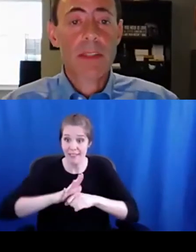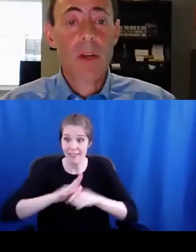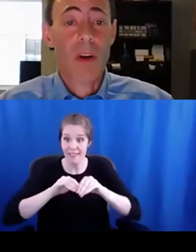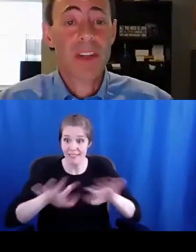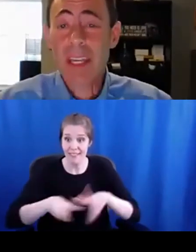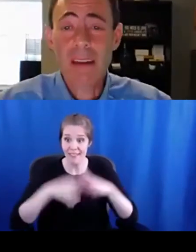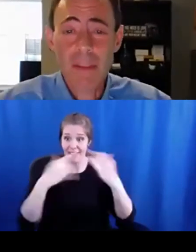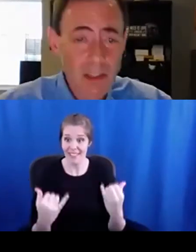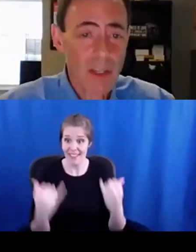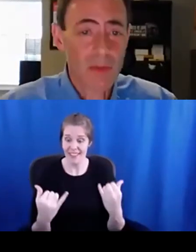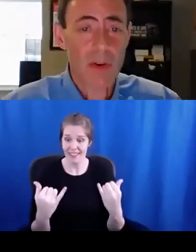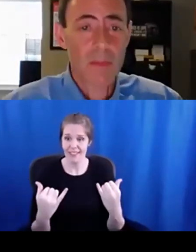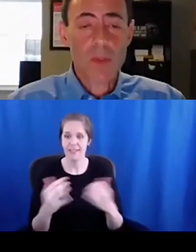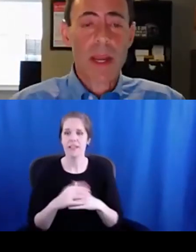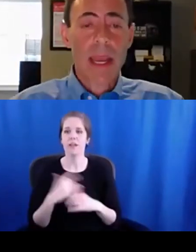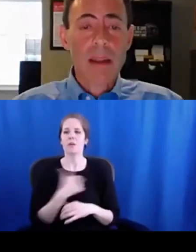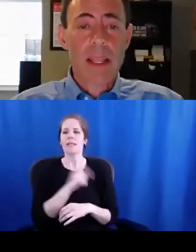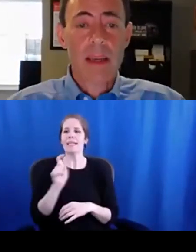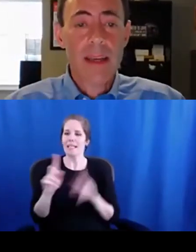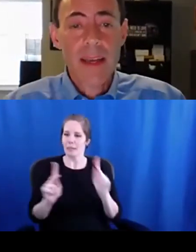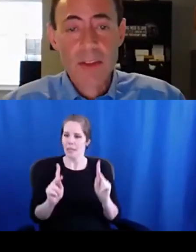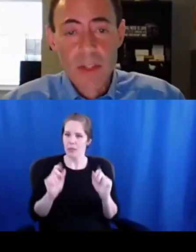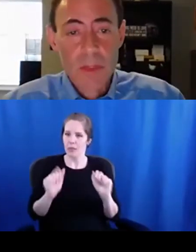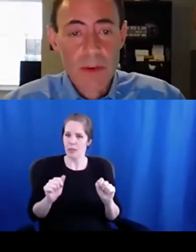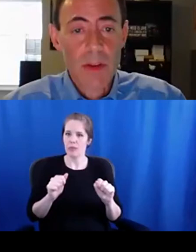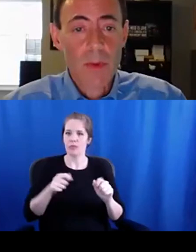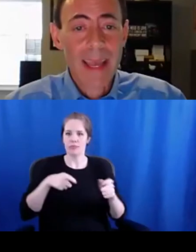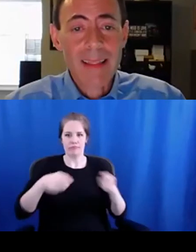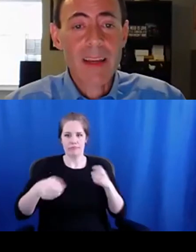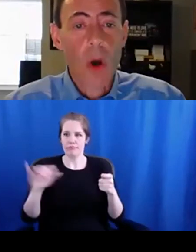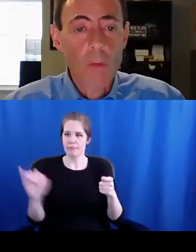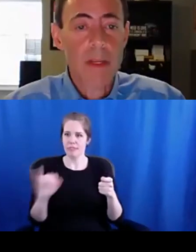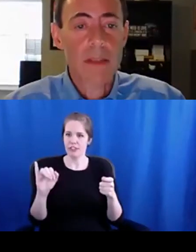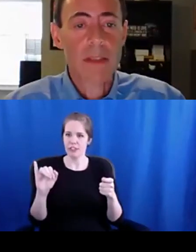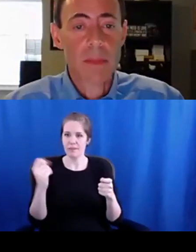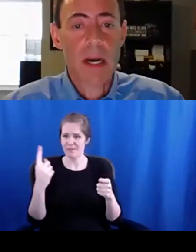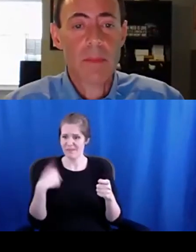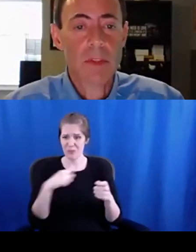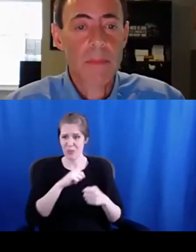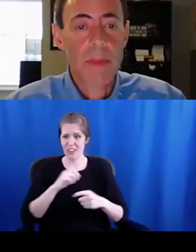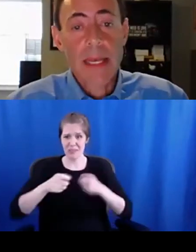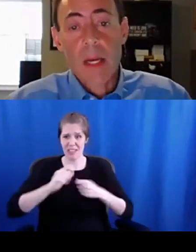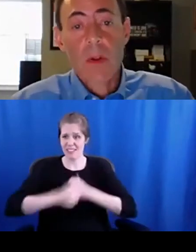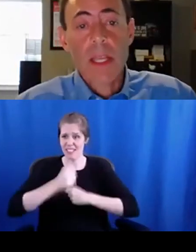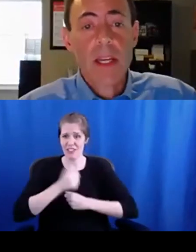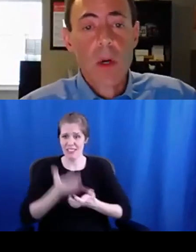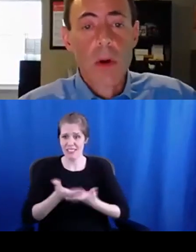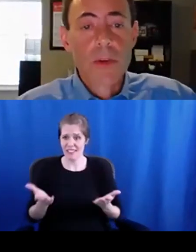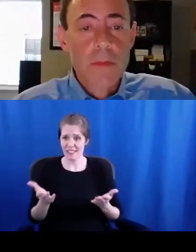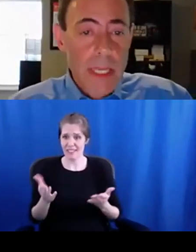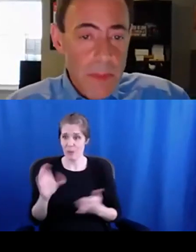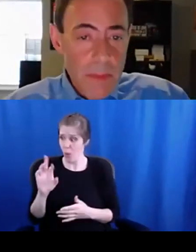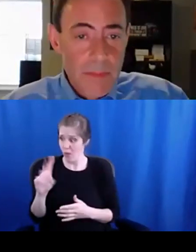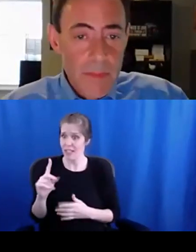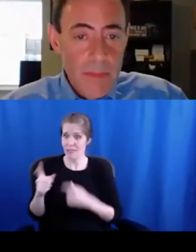experience and who are good at infection control because we're handling hazardous materials, we're handling COVID sometimes. We're looking at a core group